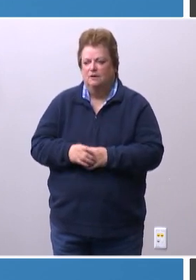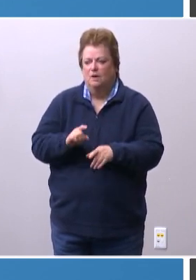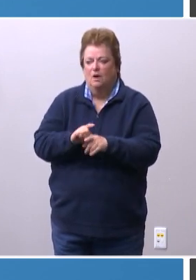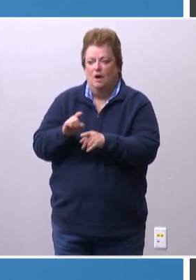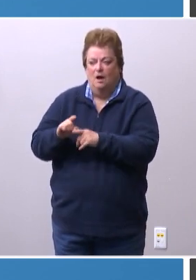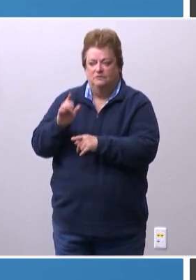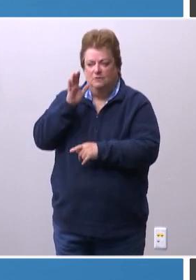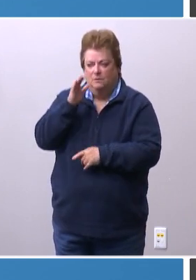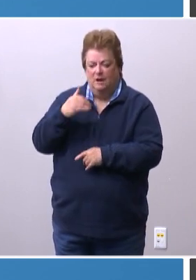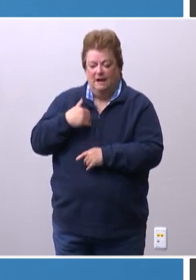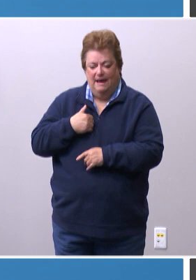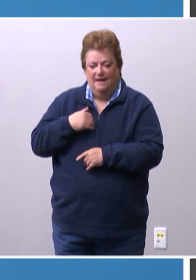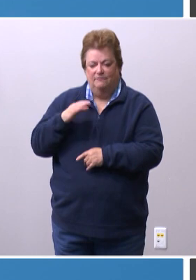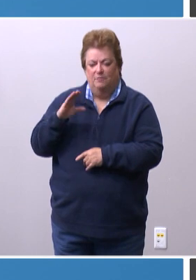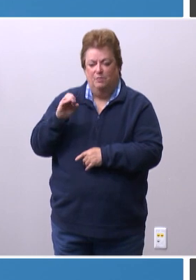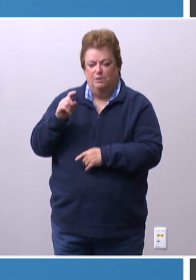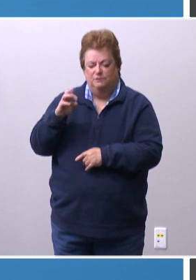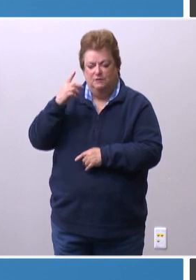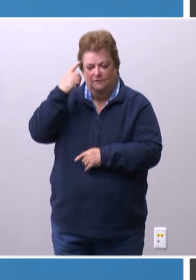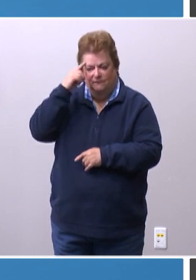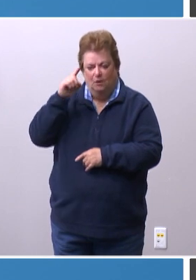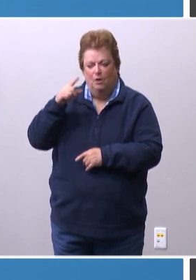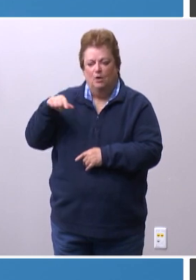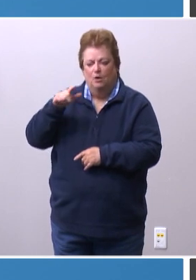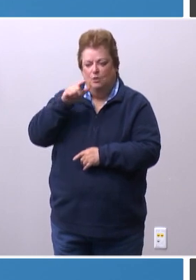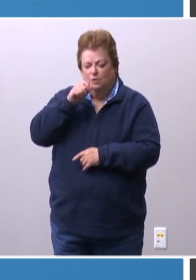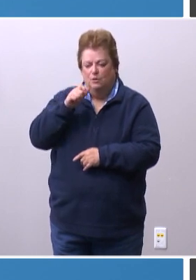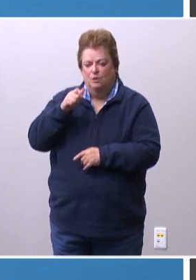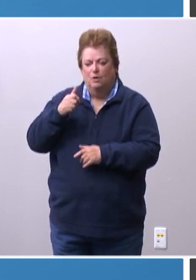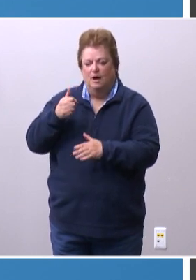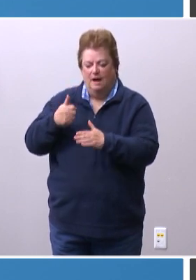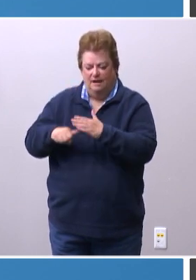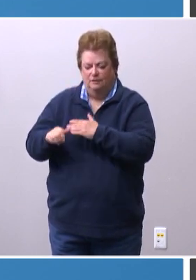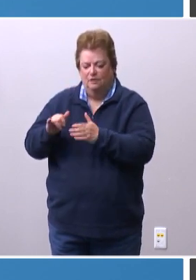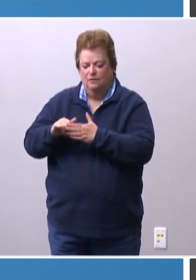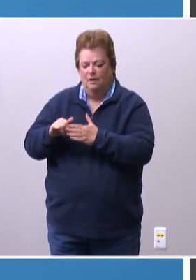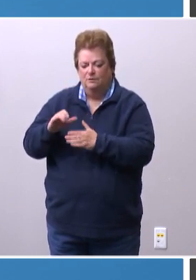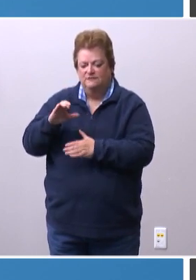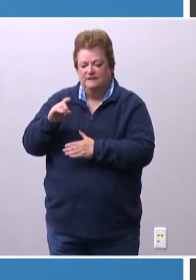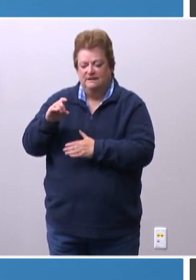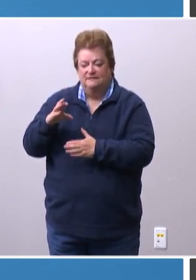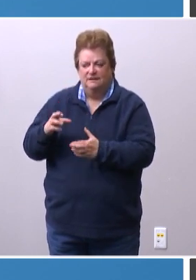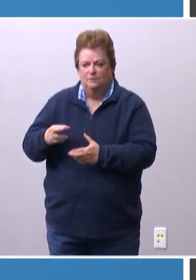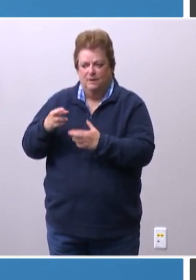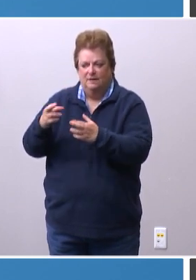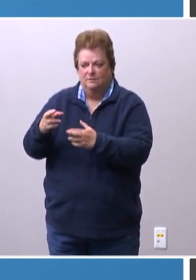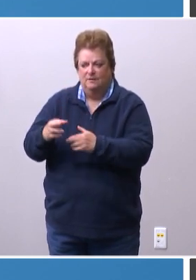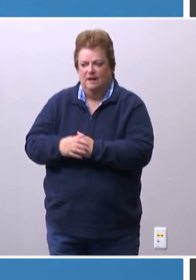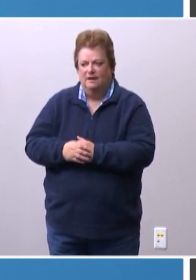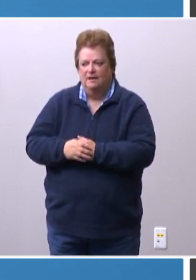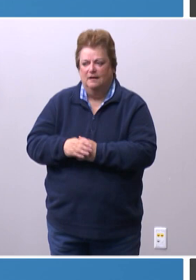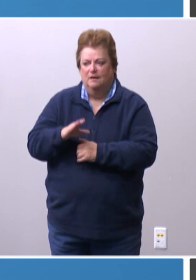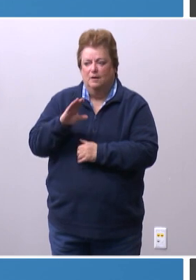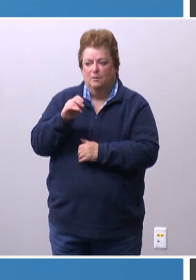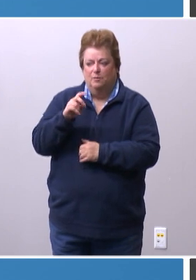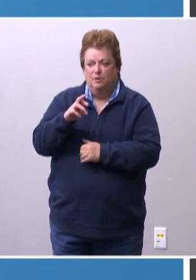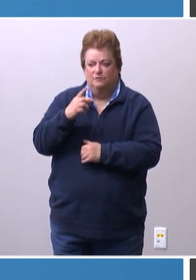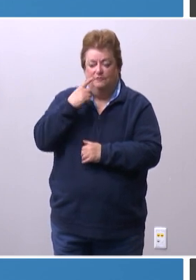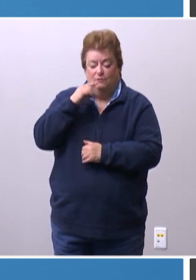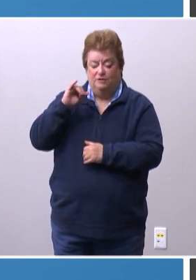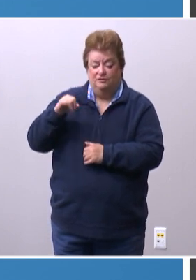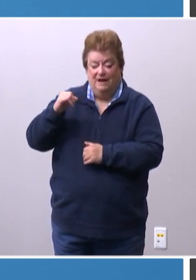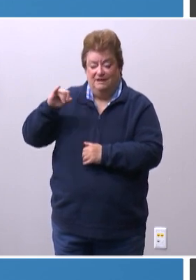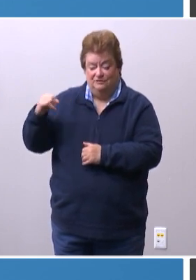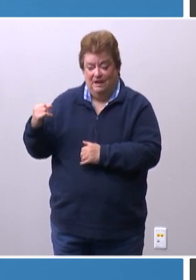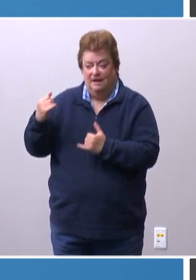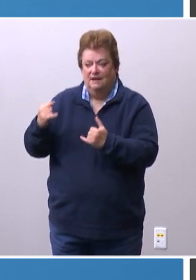booster doses to anyone who falls within the current CDC recommendations. Booster doses of the J&J vaccine are